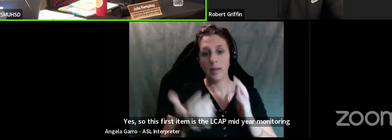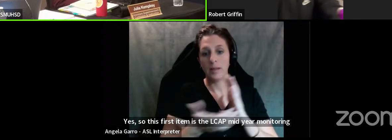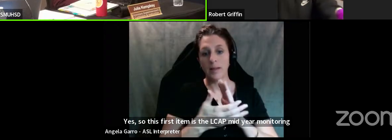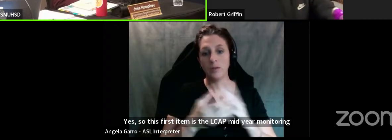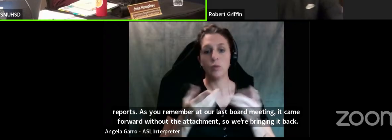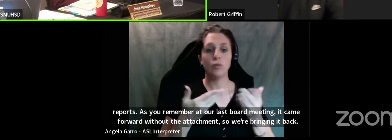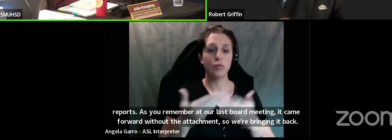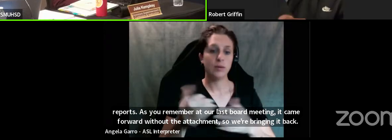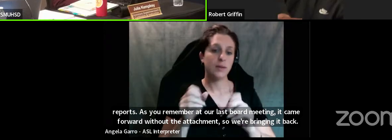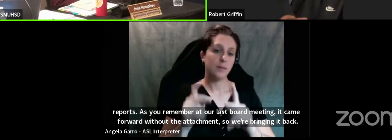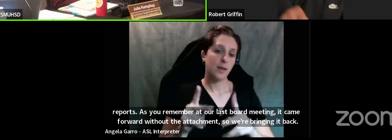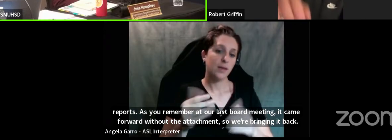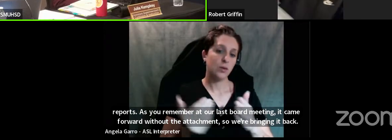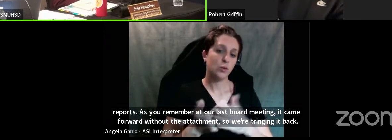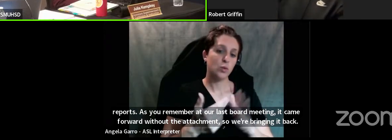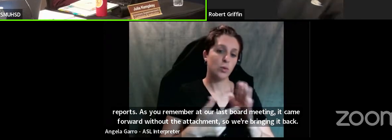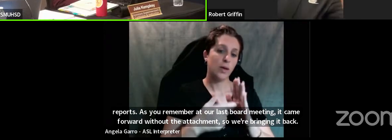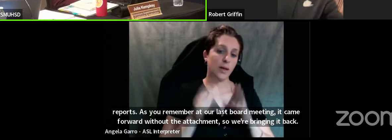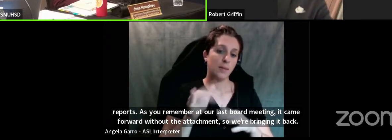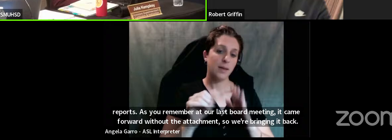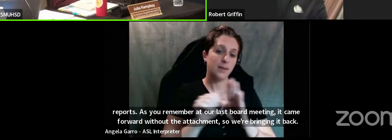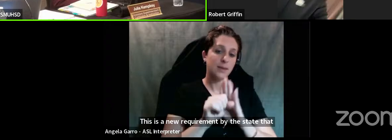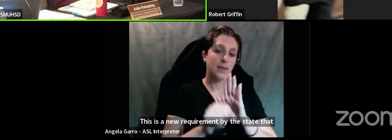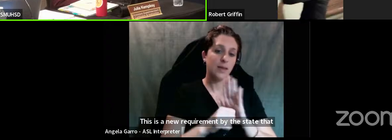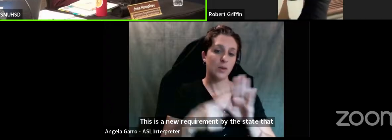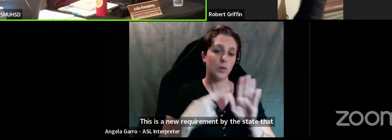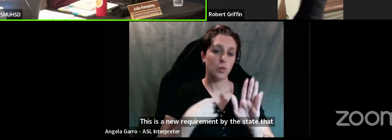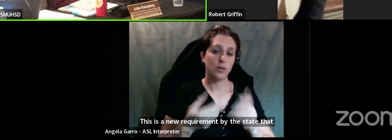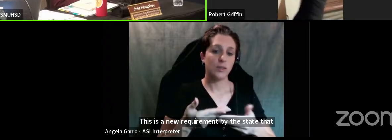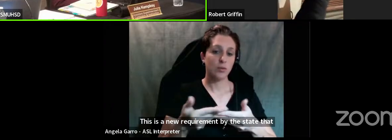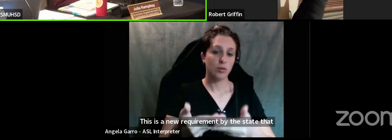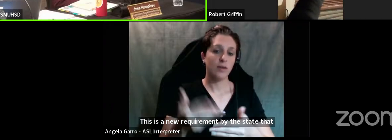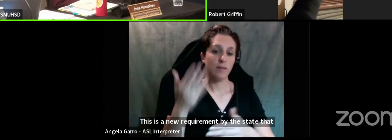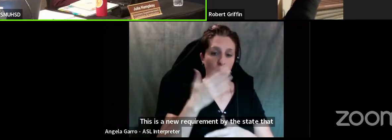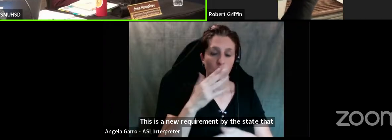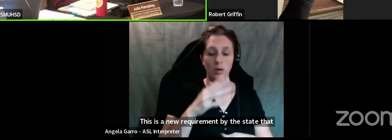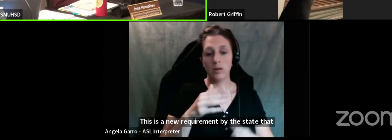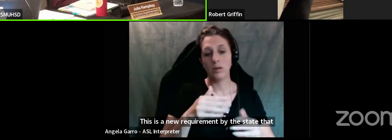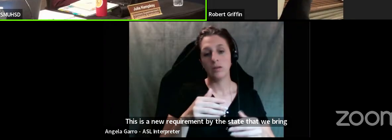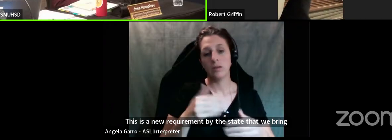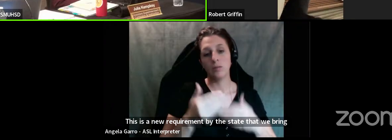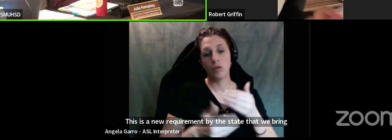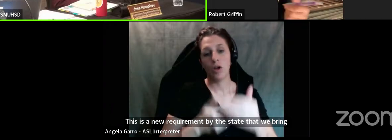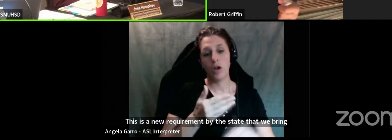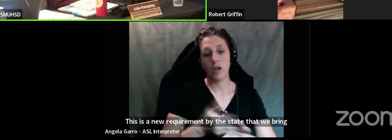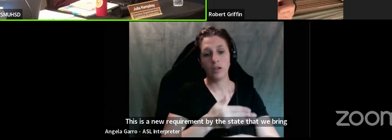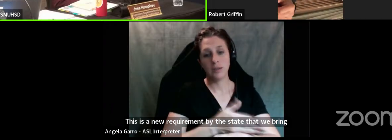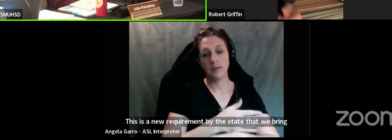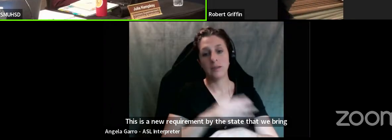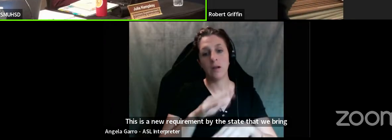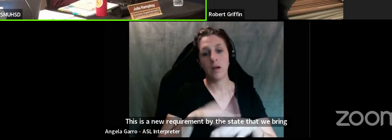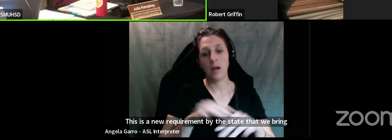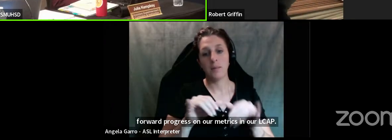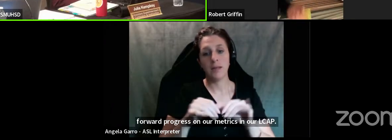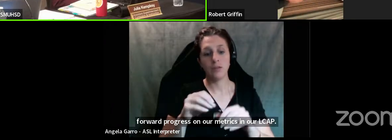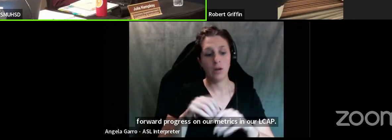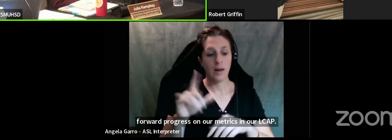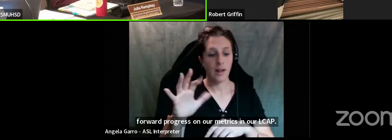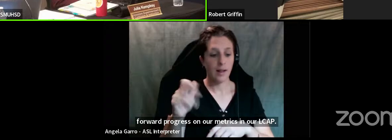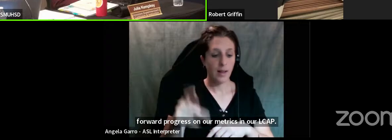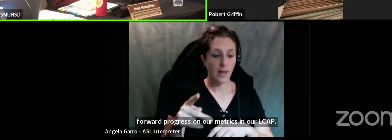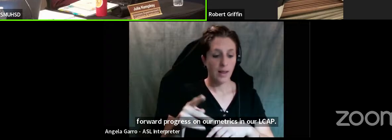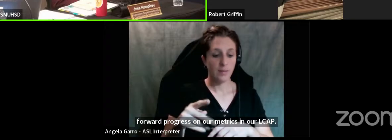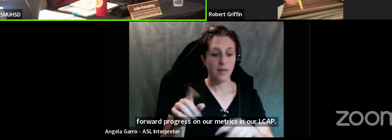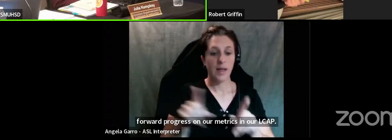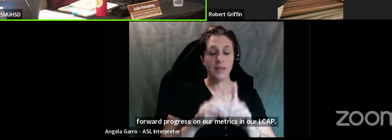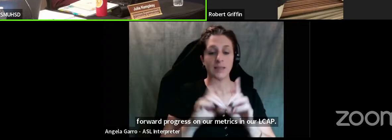This is a new requirement by the state that we bring forward progress on our metrics in our LCAP. As a district, we've been doing